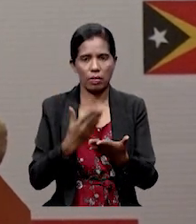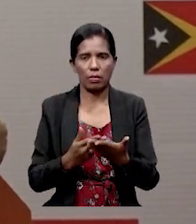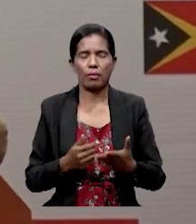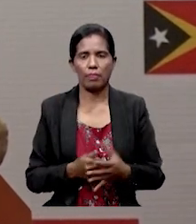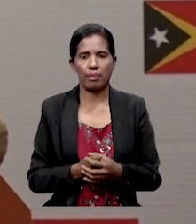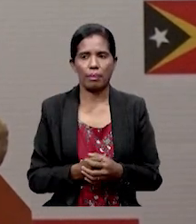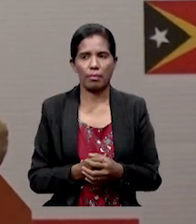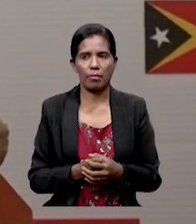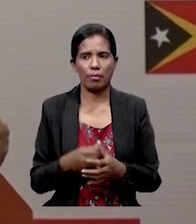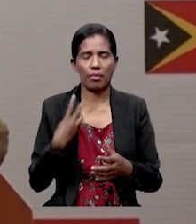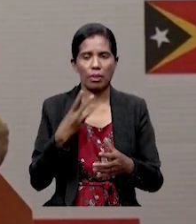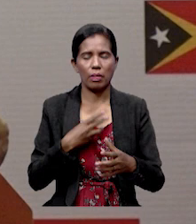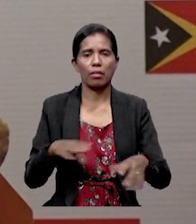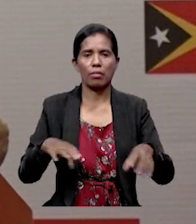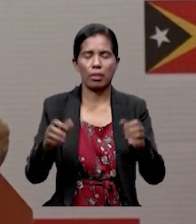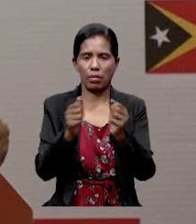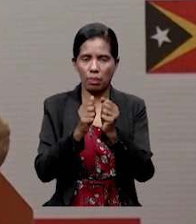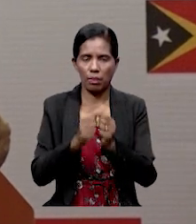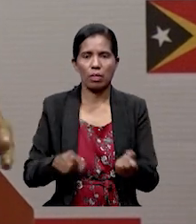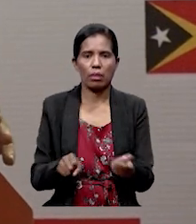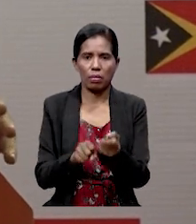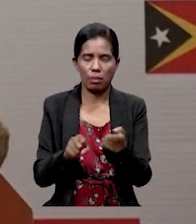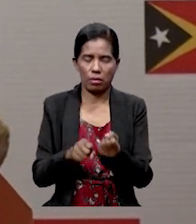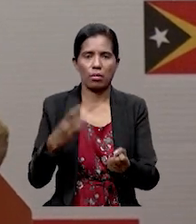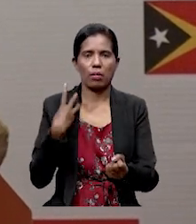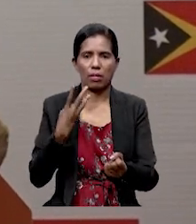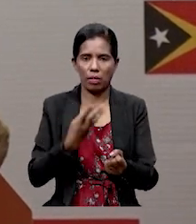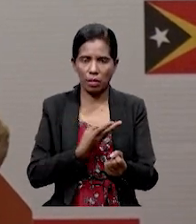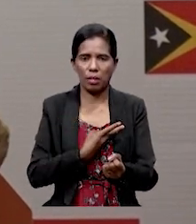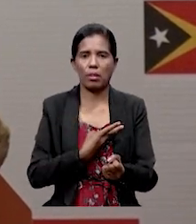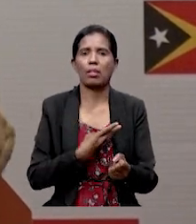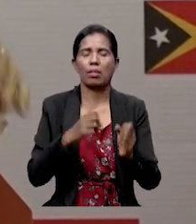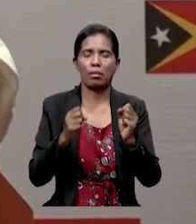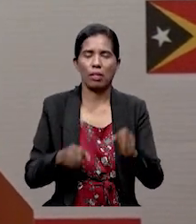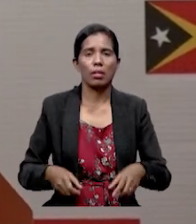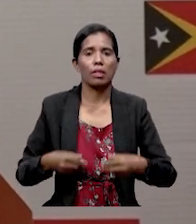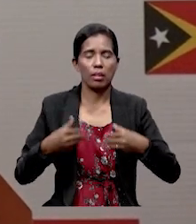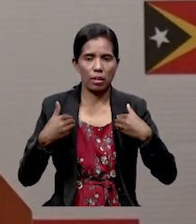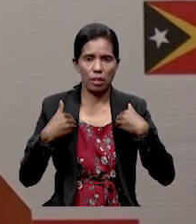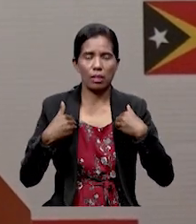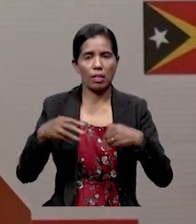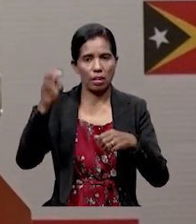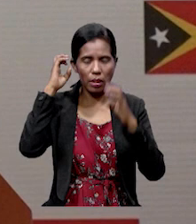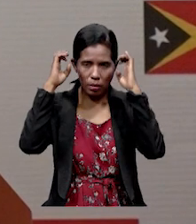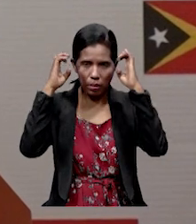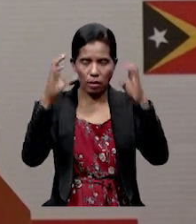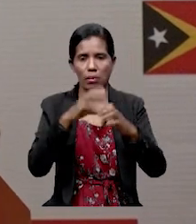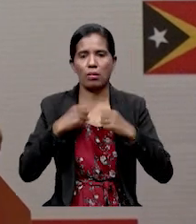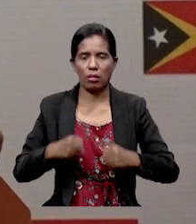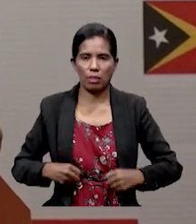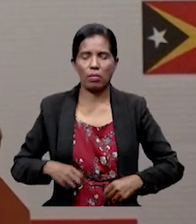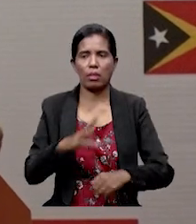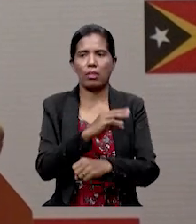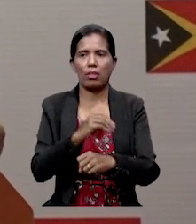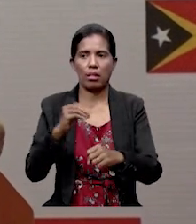a connection over the years with Poland, visiting there, meeting some famous Polish